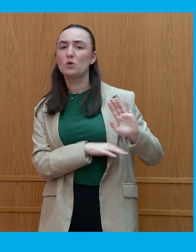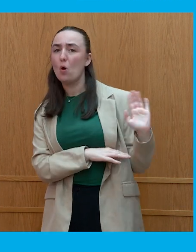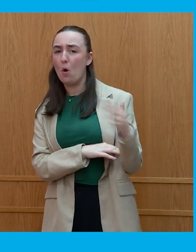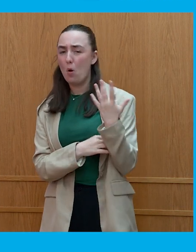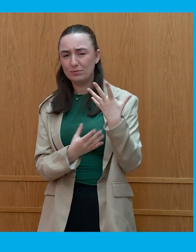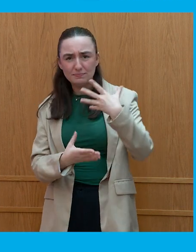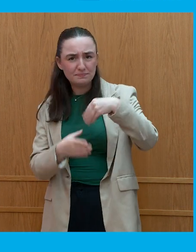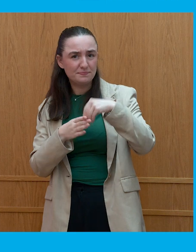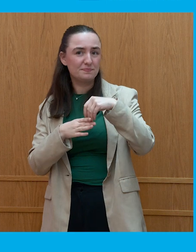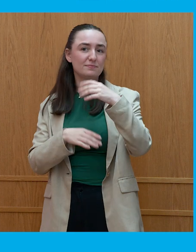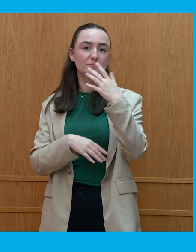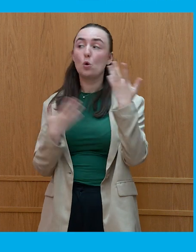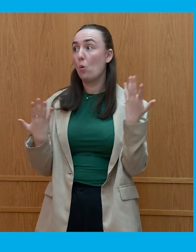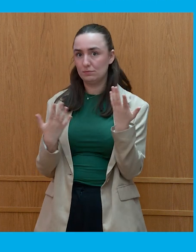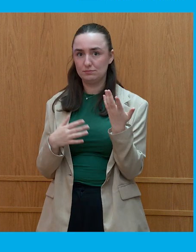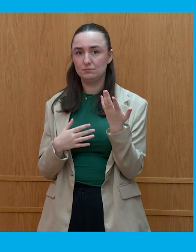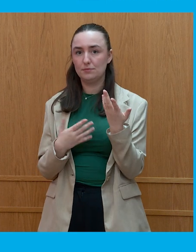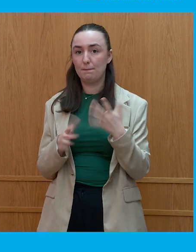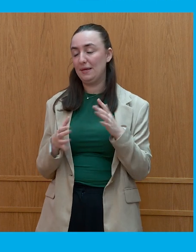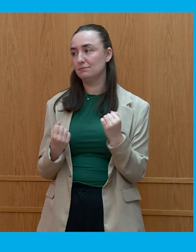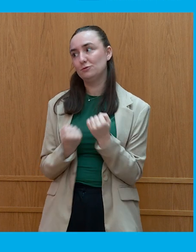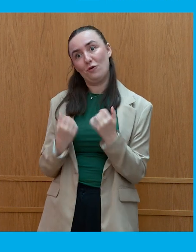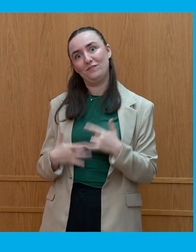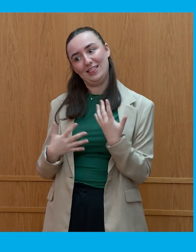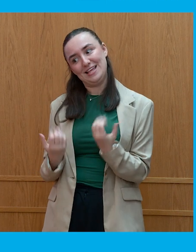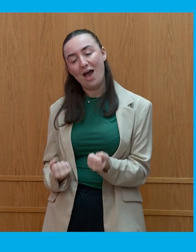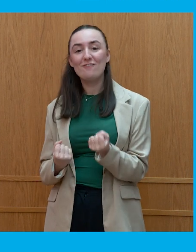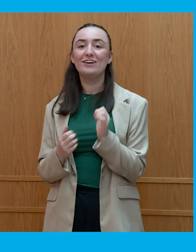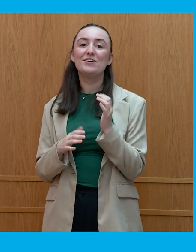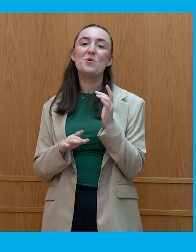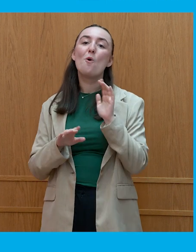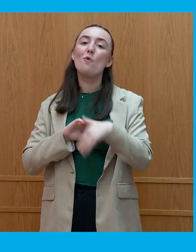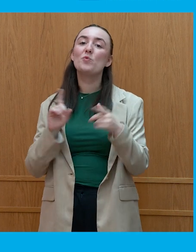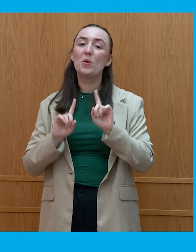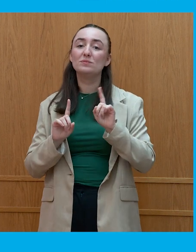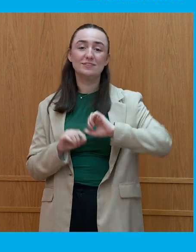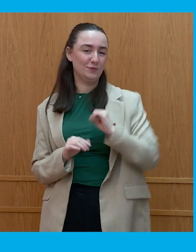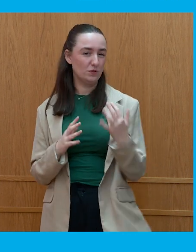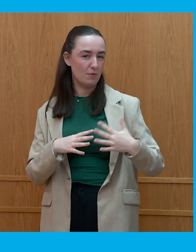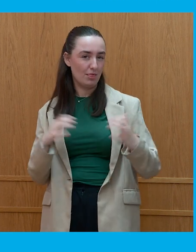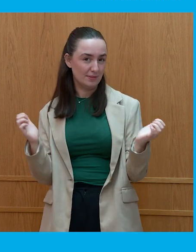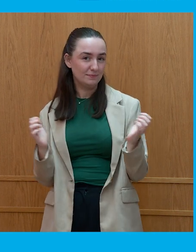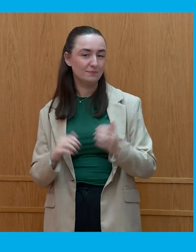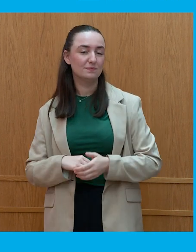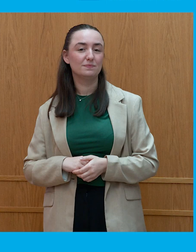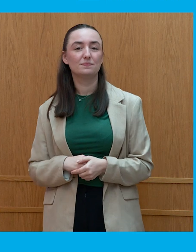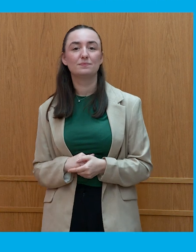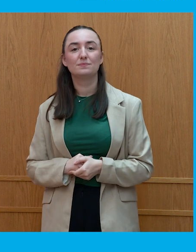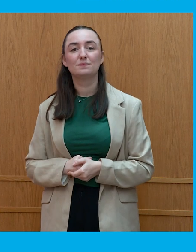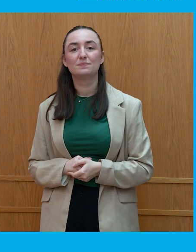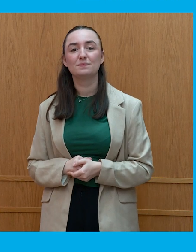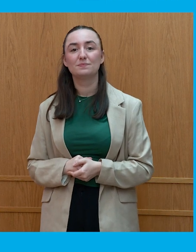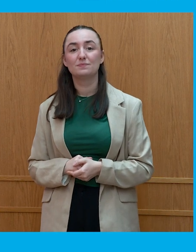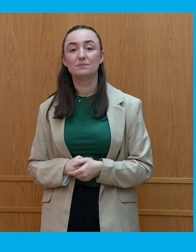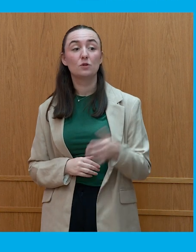played a part or have very strong feelings about the Scottish Parliament. And I'd just like to, from my